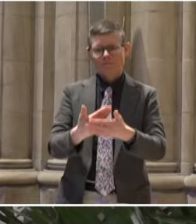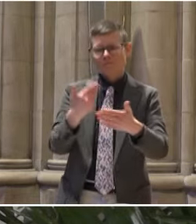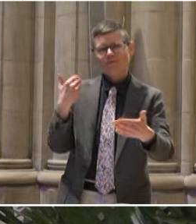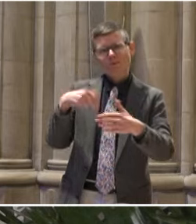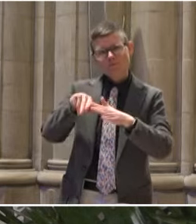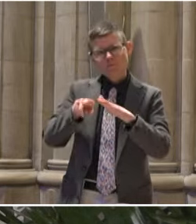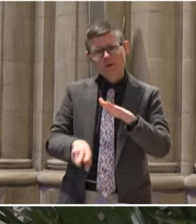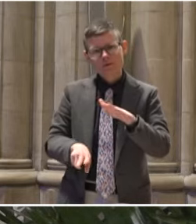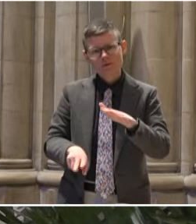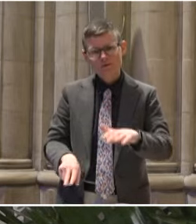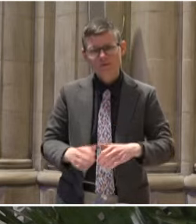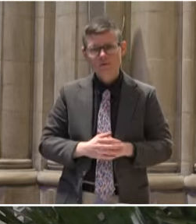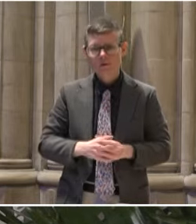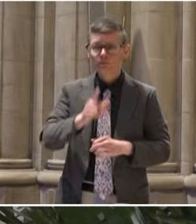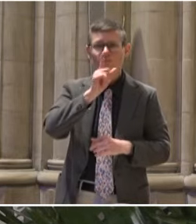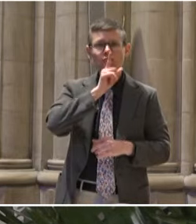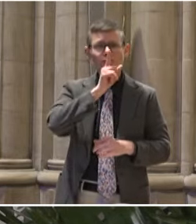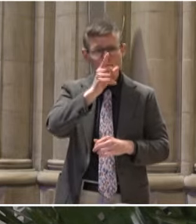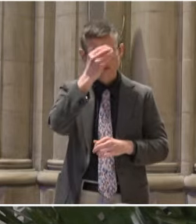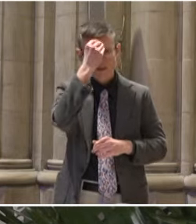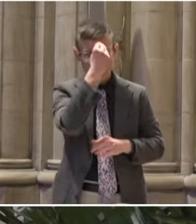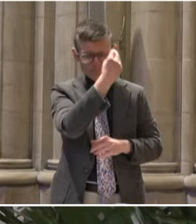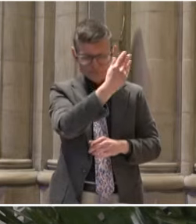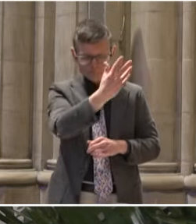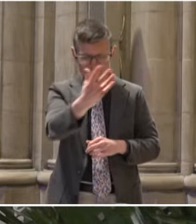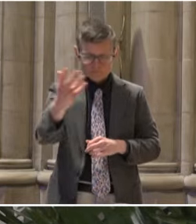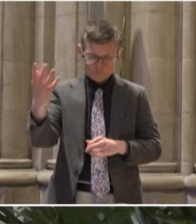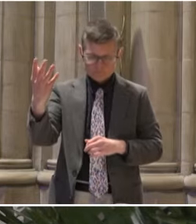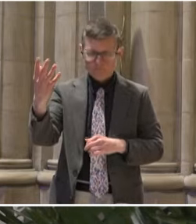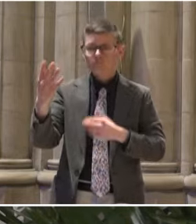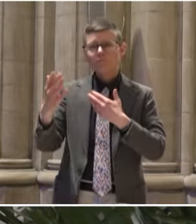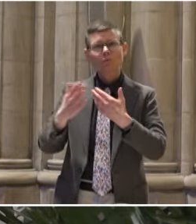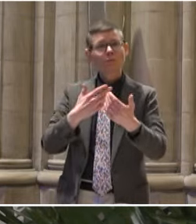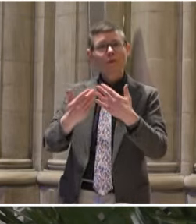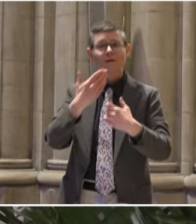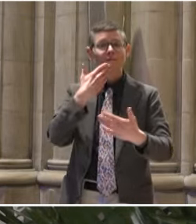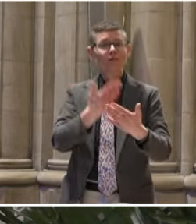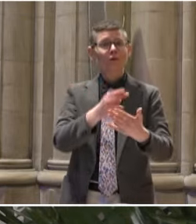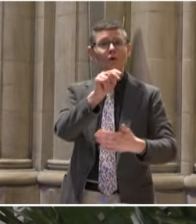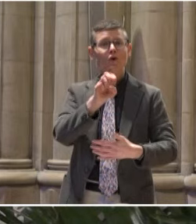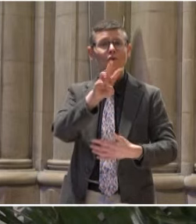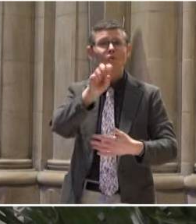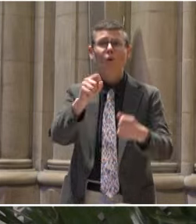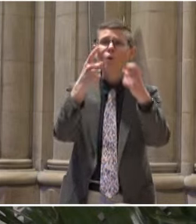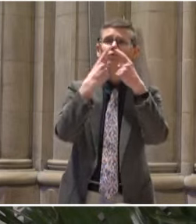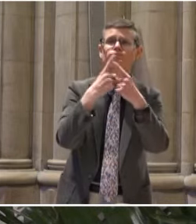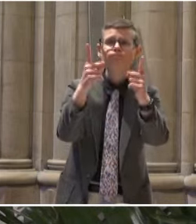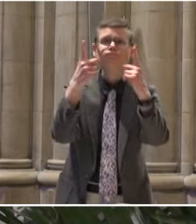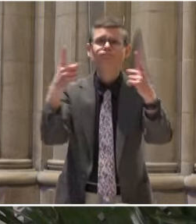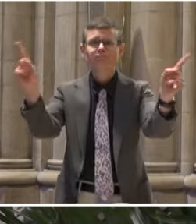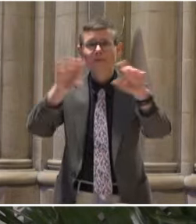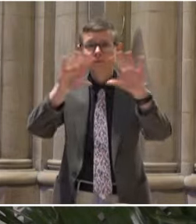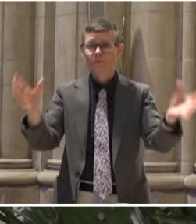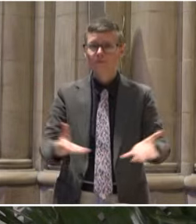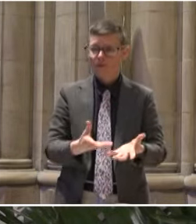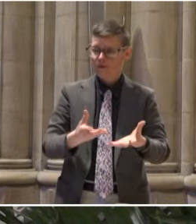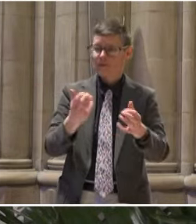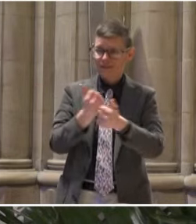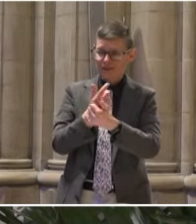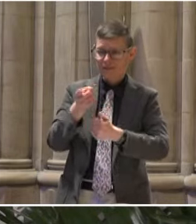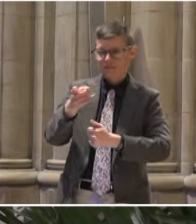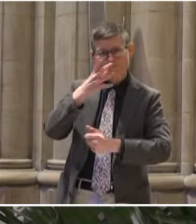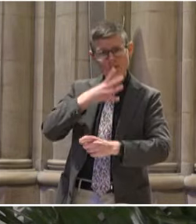burial. Truly I tell you, wherever the good news is proclaimed in the whole world, what she has